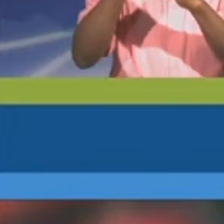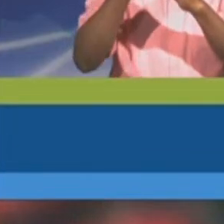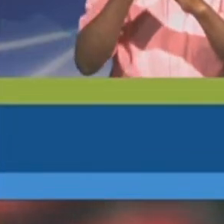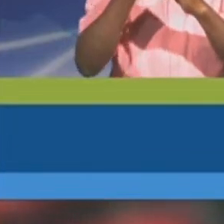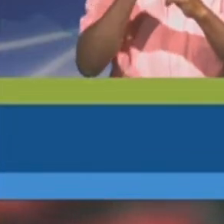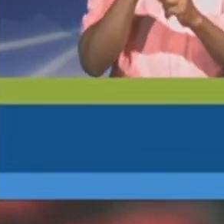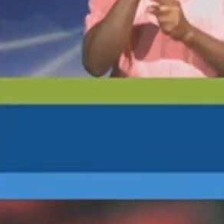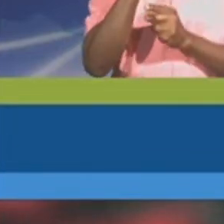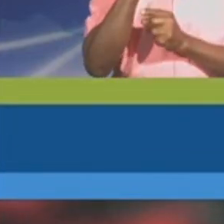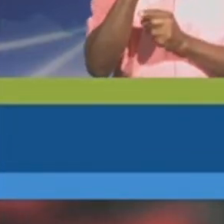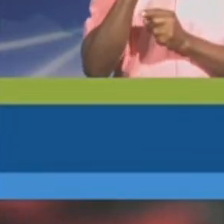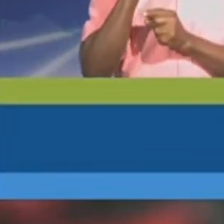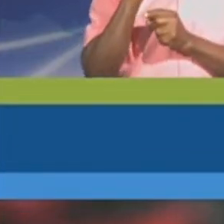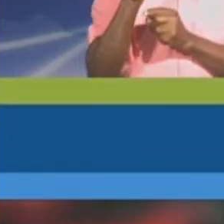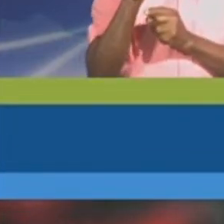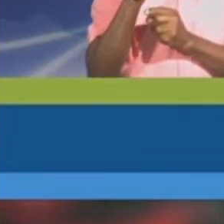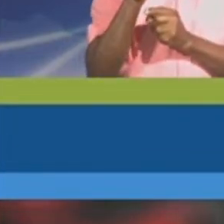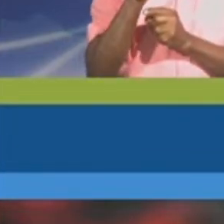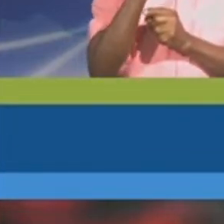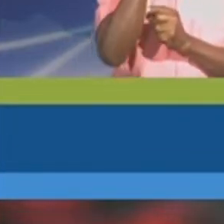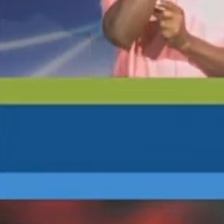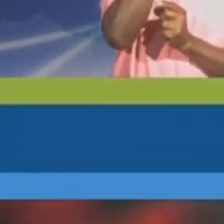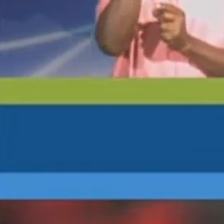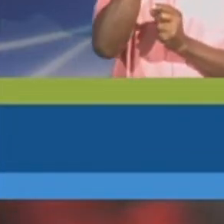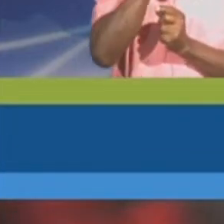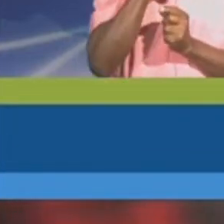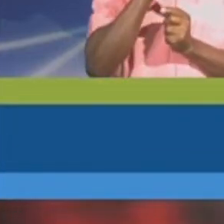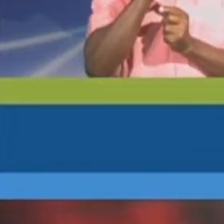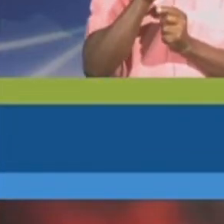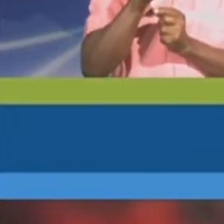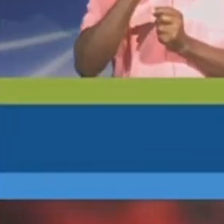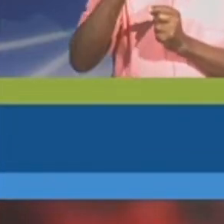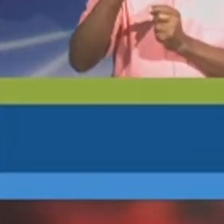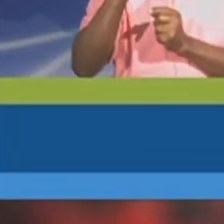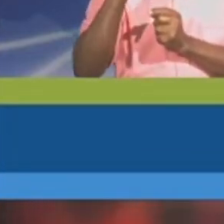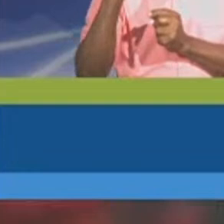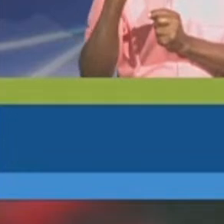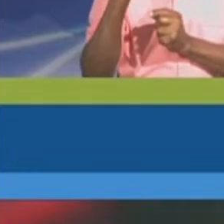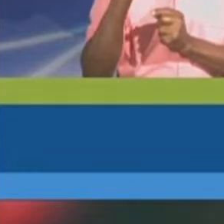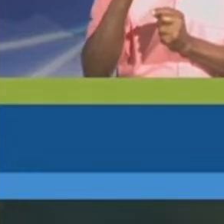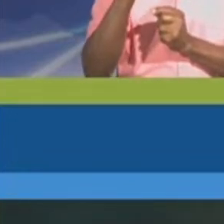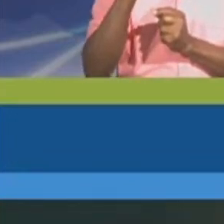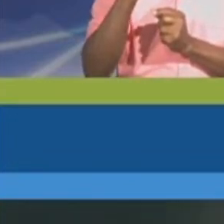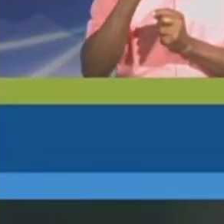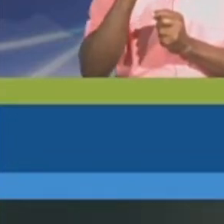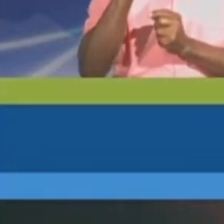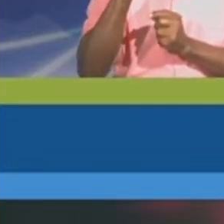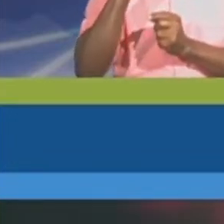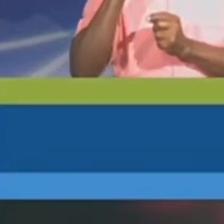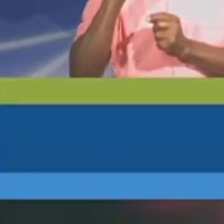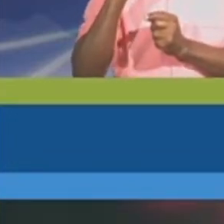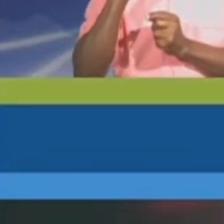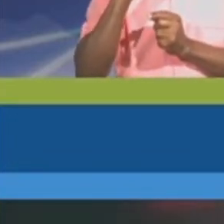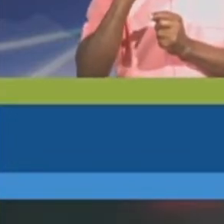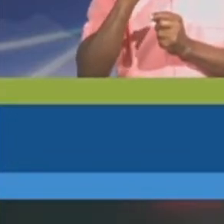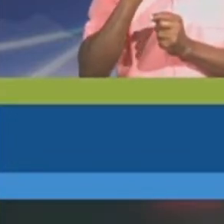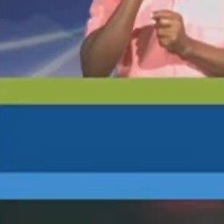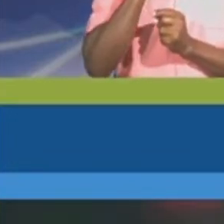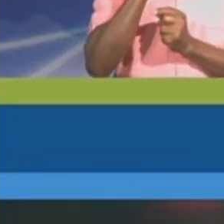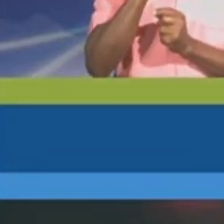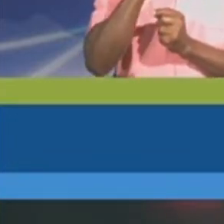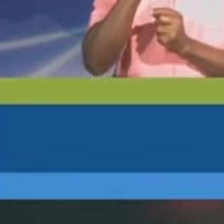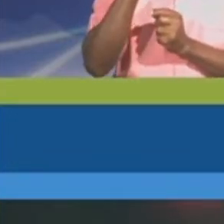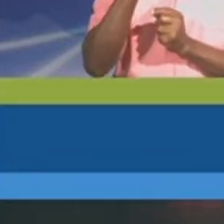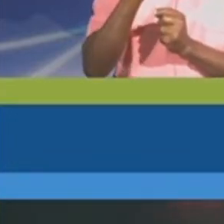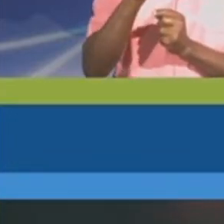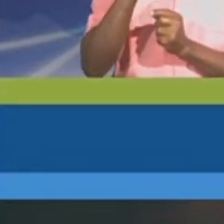192, and those are spread among a few facilities: Couva Hospital and Multi-Training Facility, 58, 4 in the ICU, 4 in the